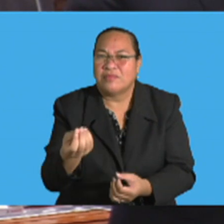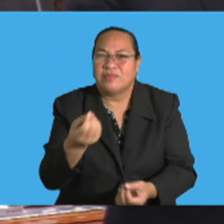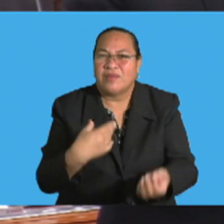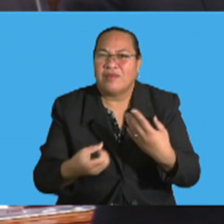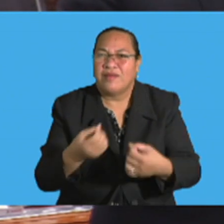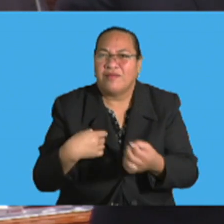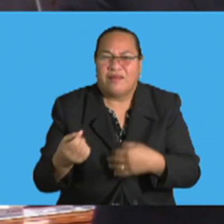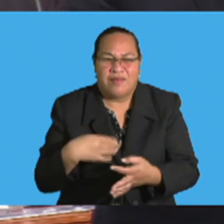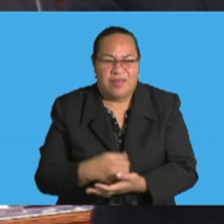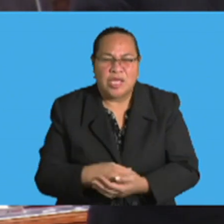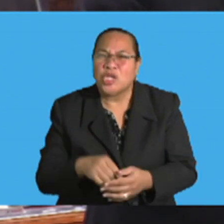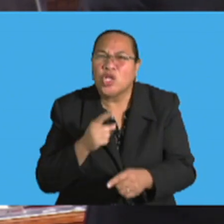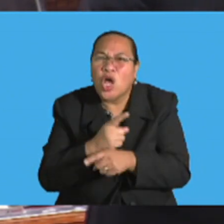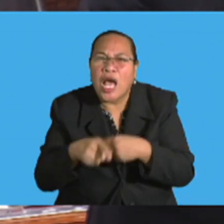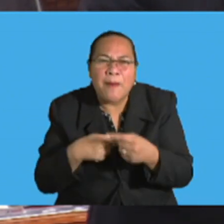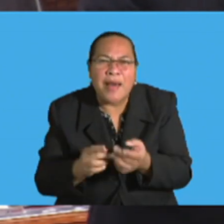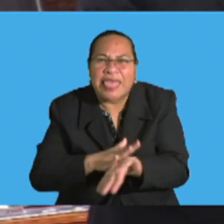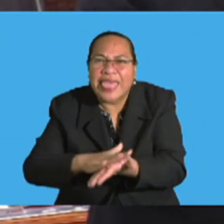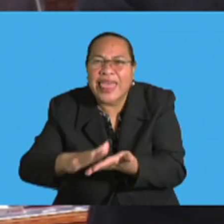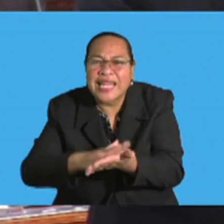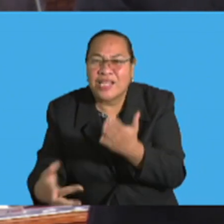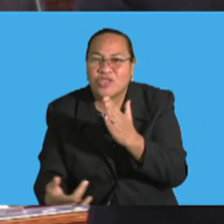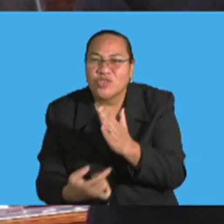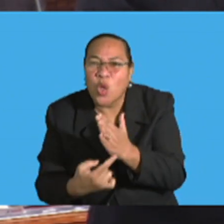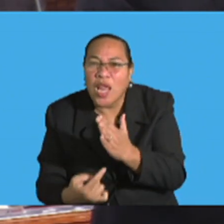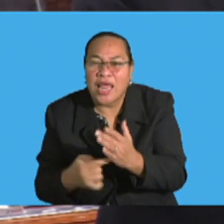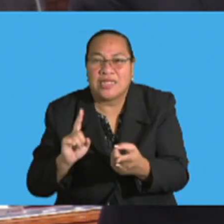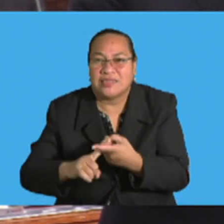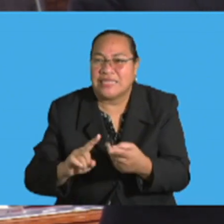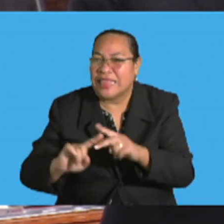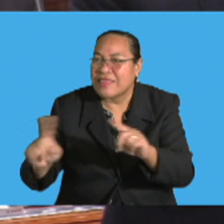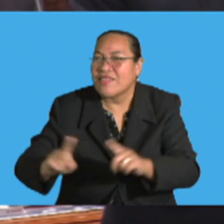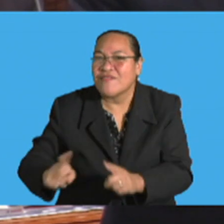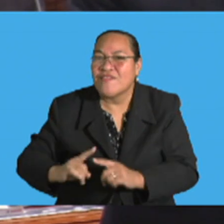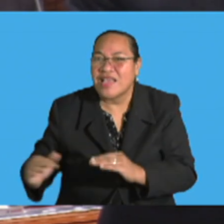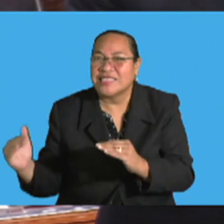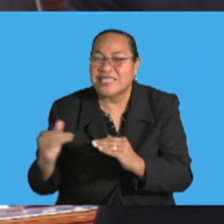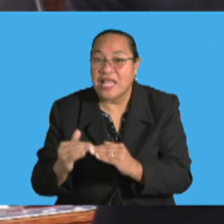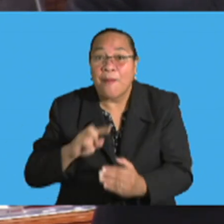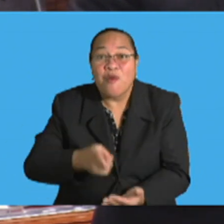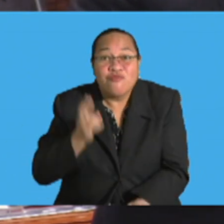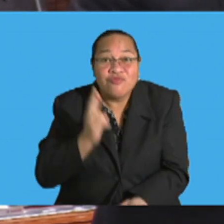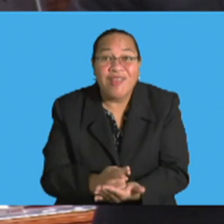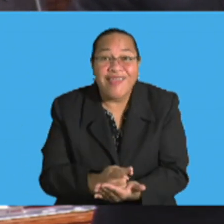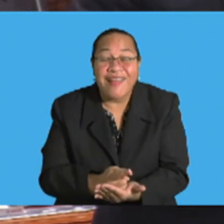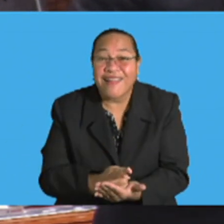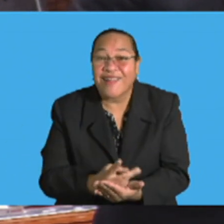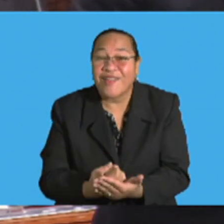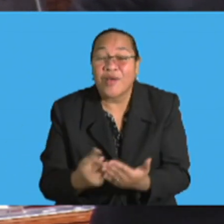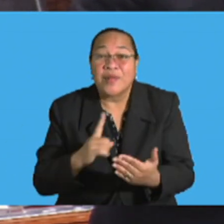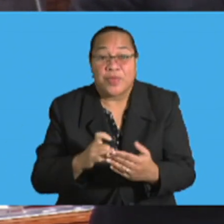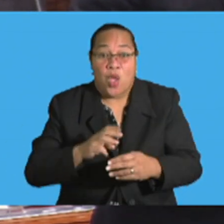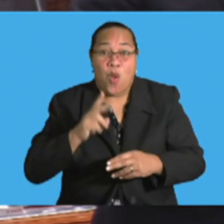the cleanliness of the toilets to all other standards at the airport. The reality of the matter is that when